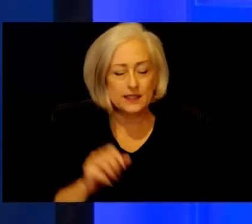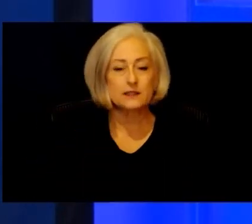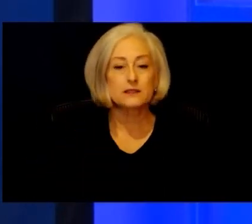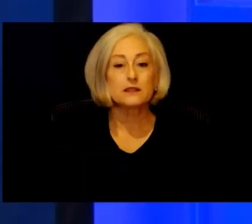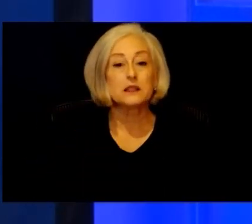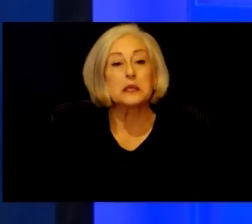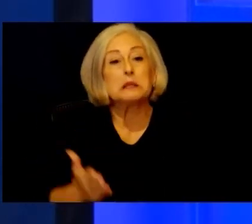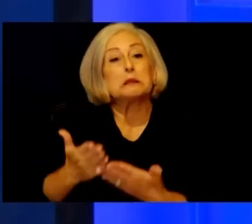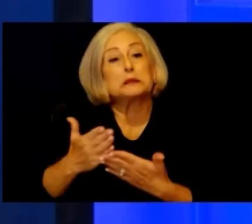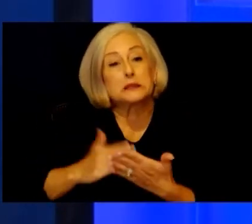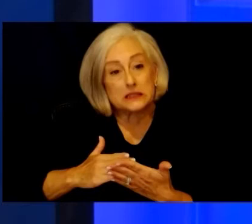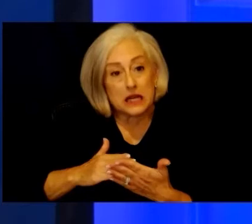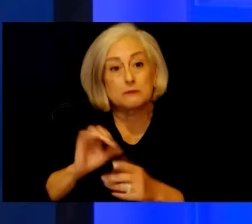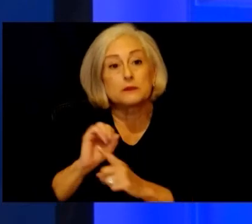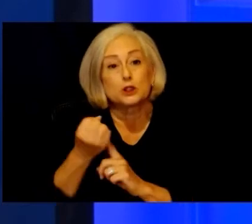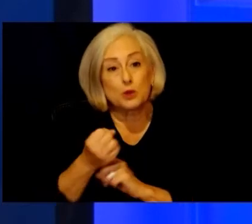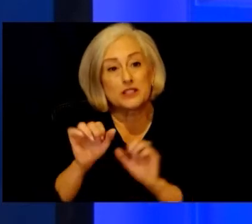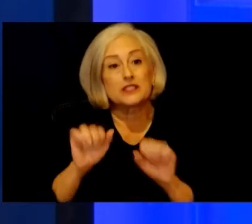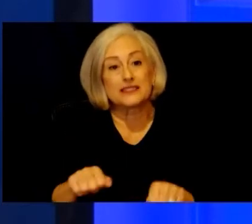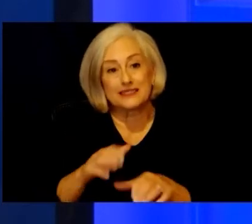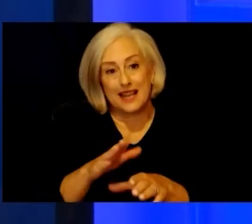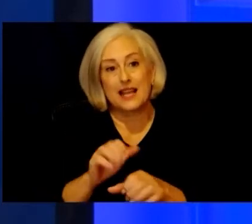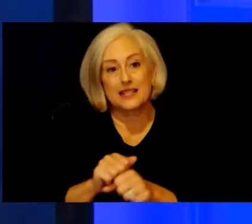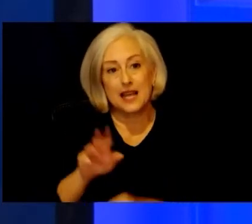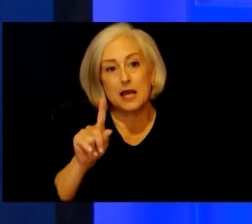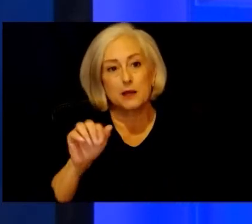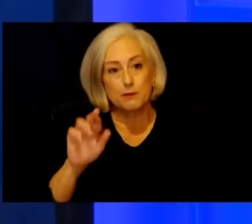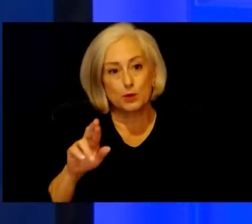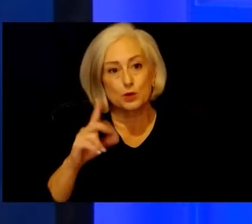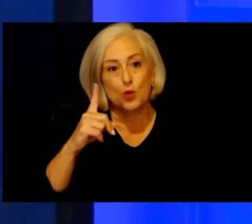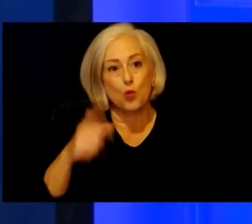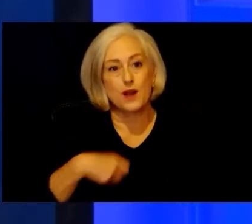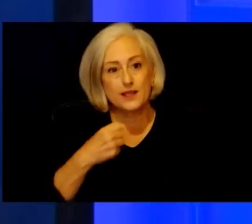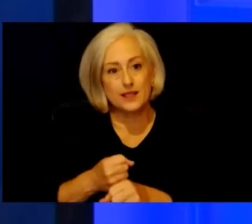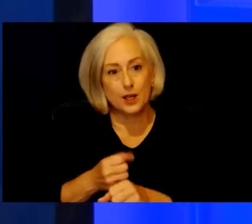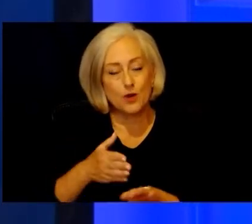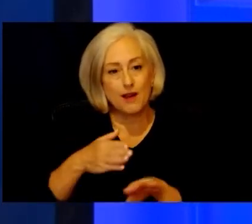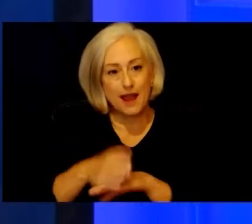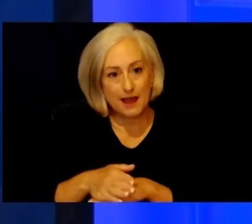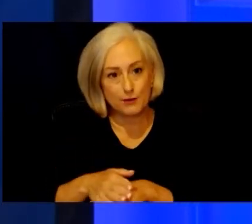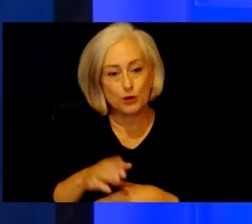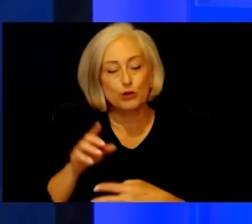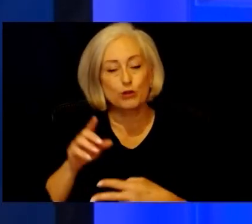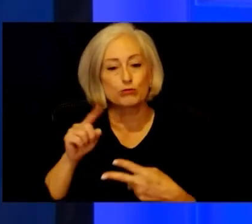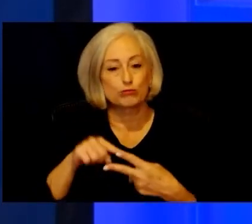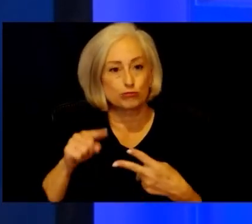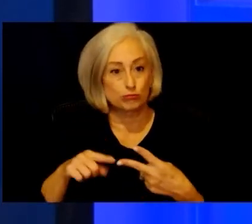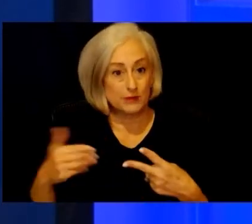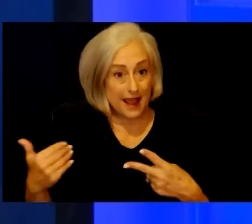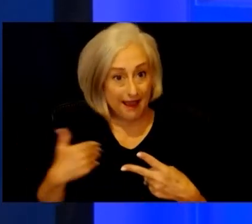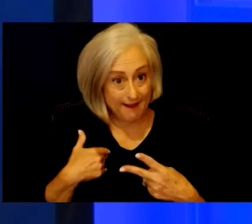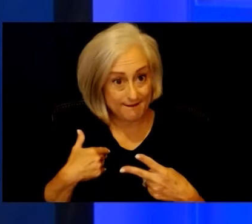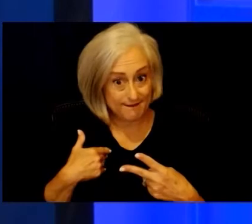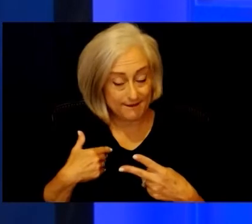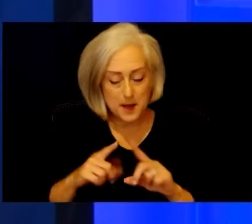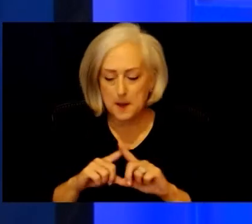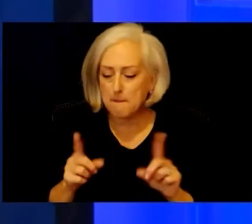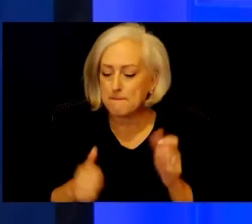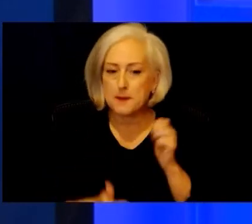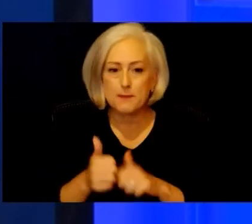get a booster a year or more after your initial series, but most people should not need that booster